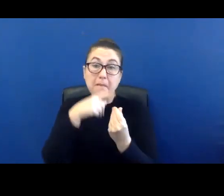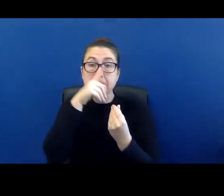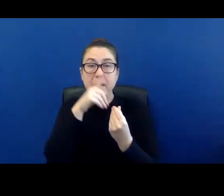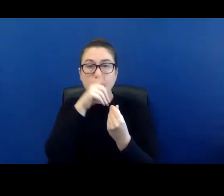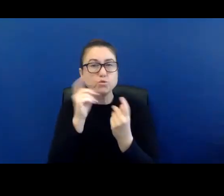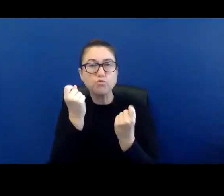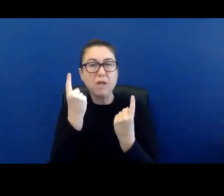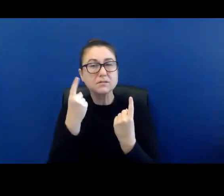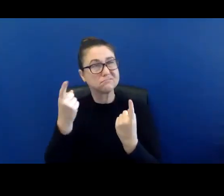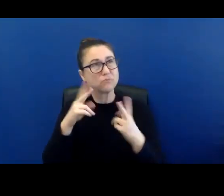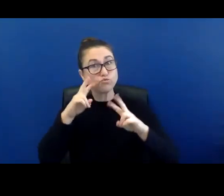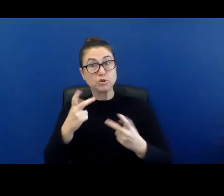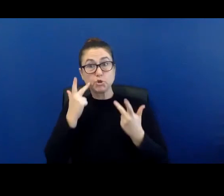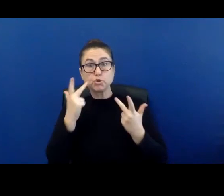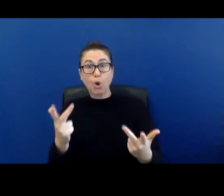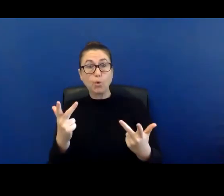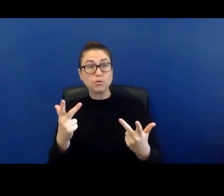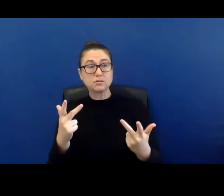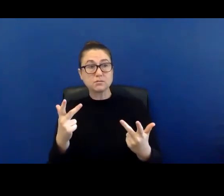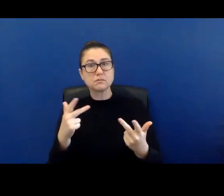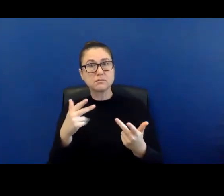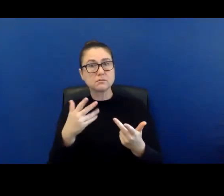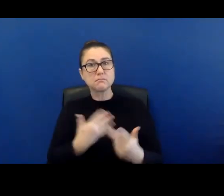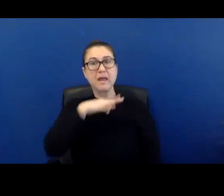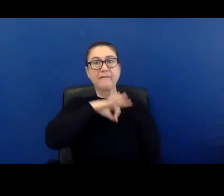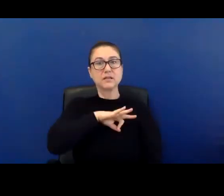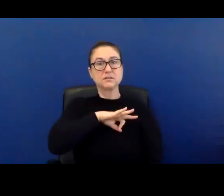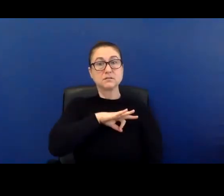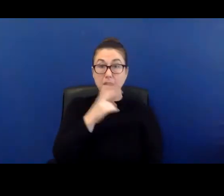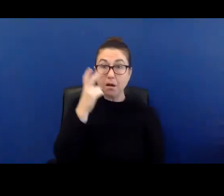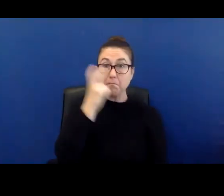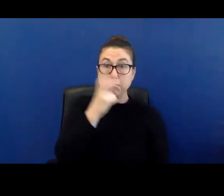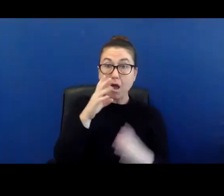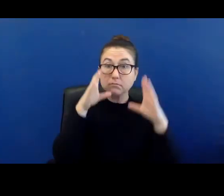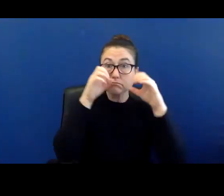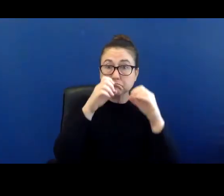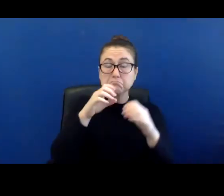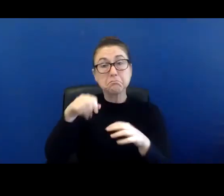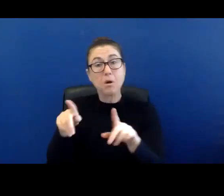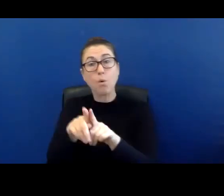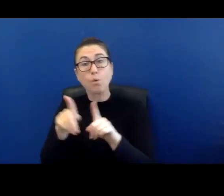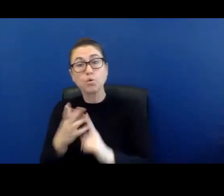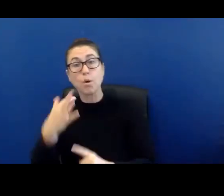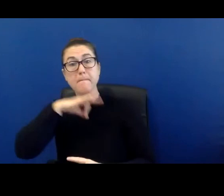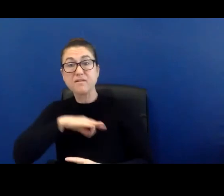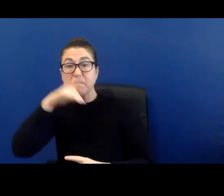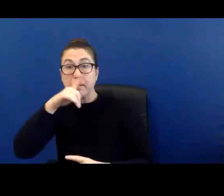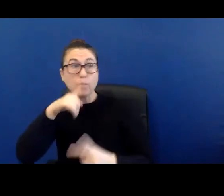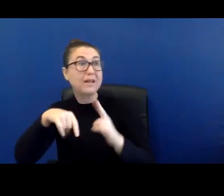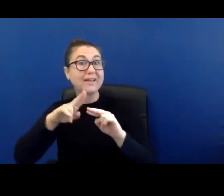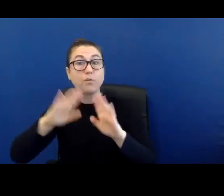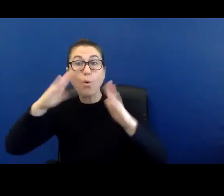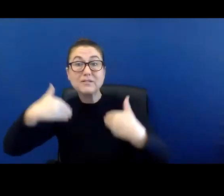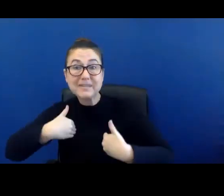research has demonstrated that it's also helpful not only to people who are blind or vision impaired, but also to people with autism,